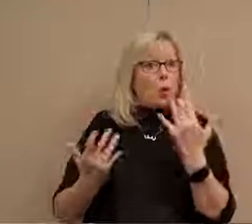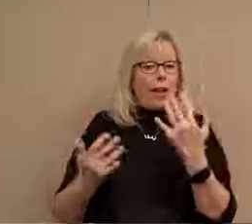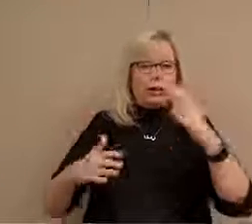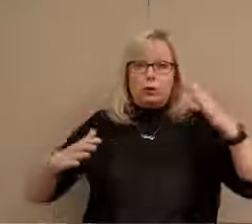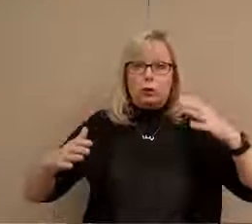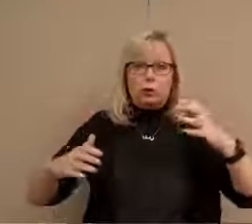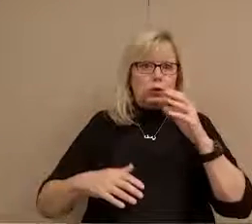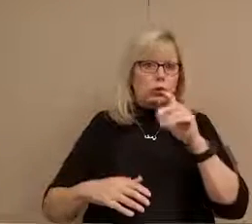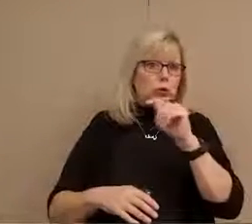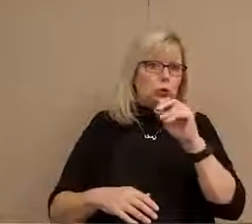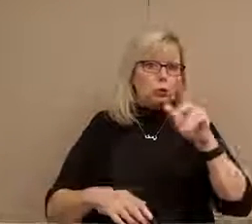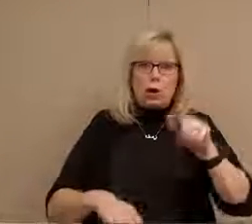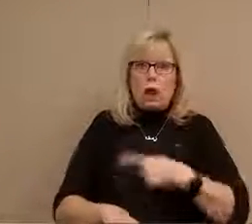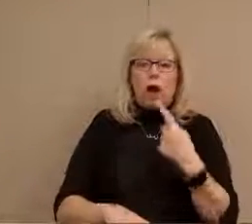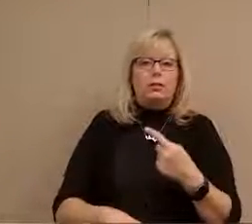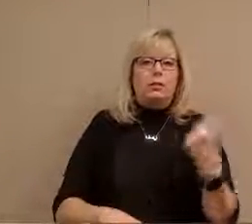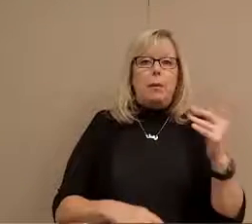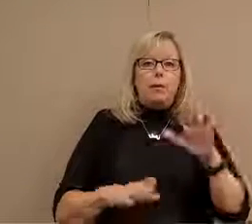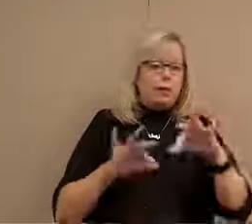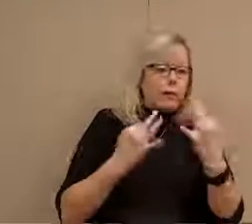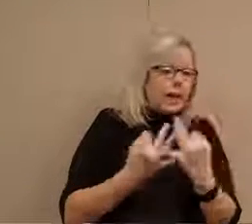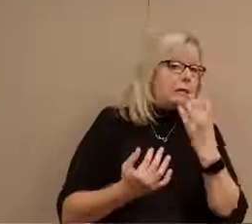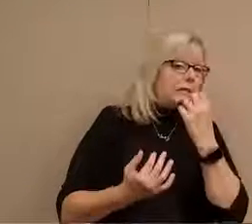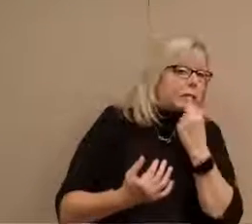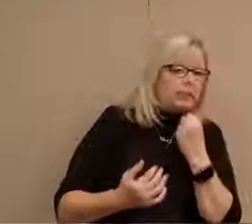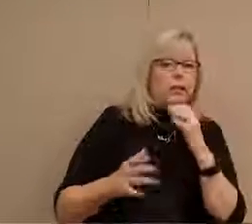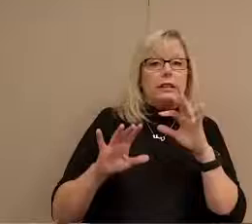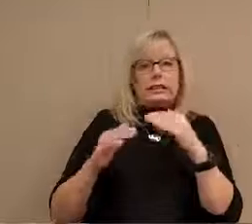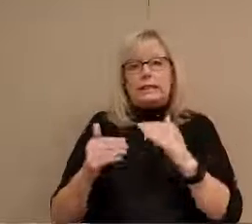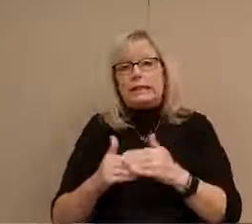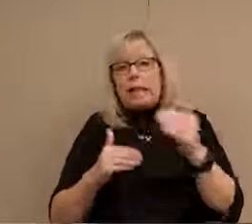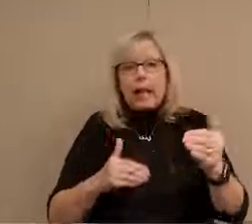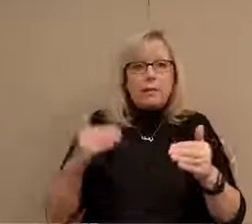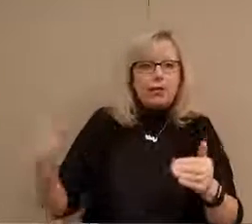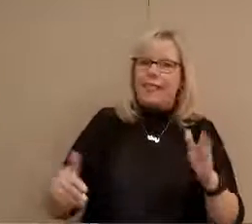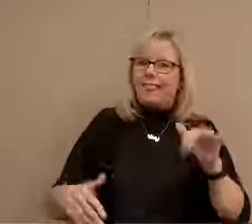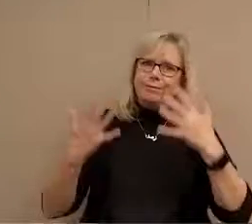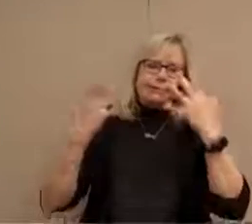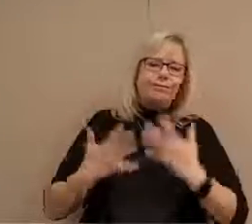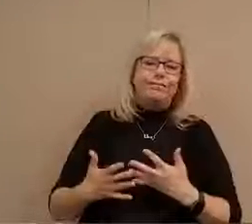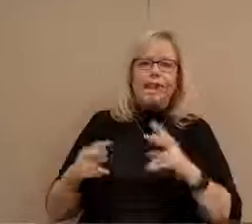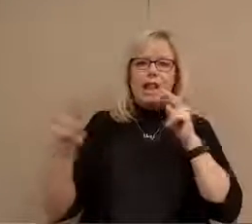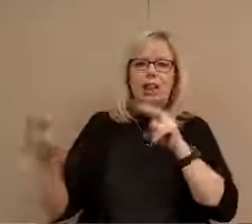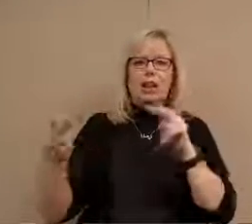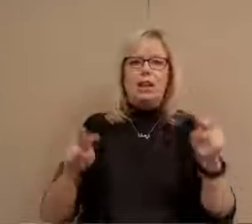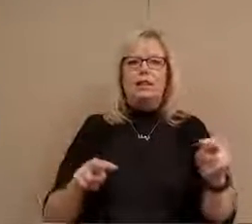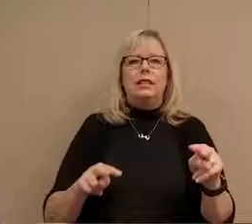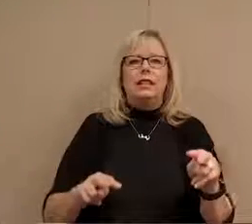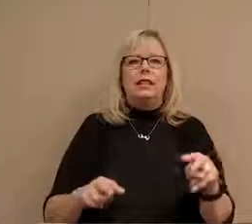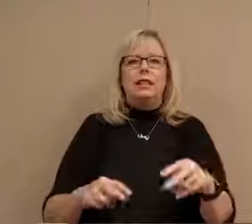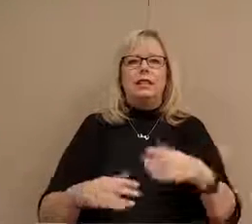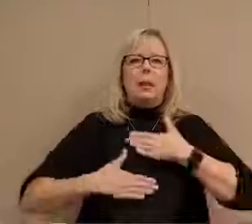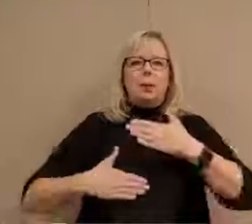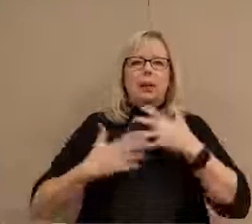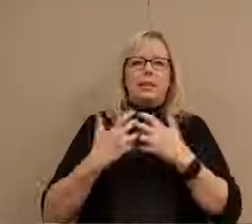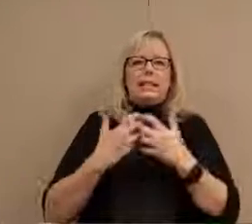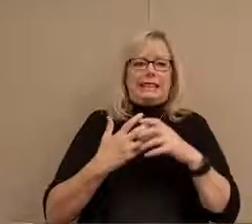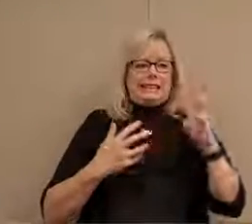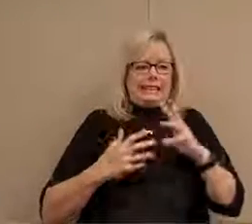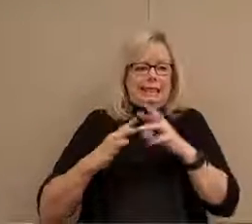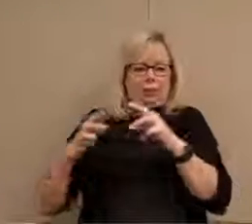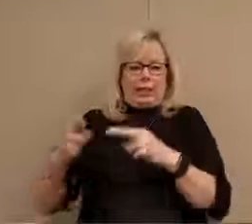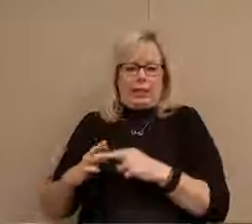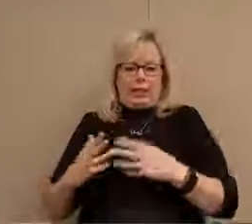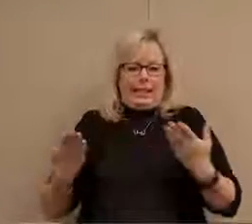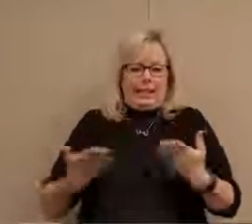long. And one of your loved ones, one of your neighbors, it's too bad. I mean, you look at the ventilators, 6 in the region,